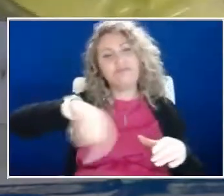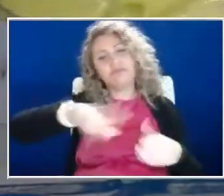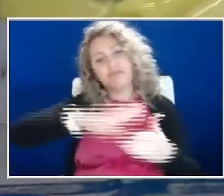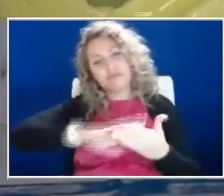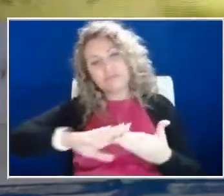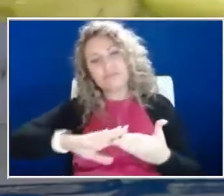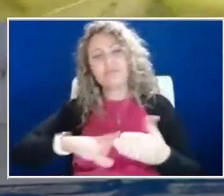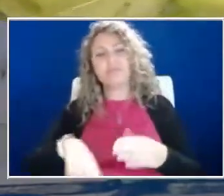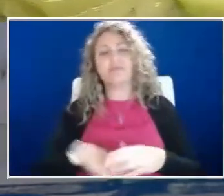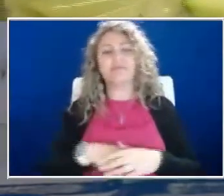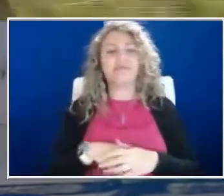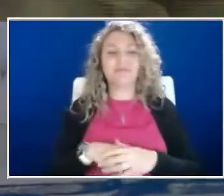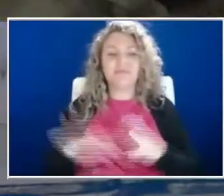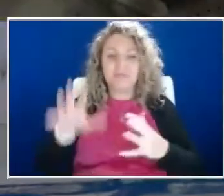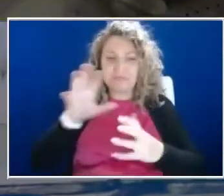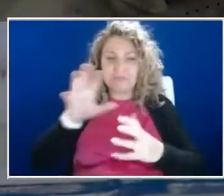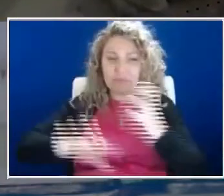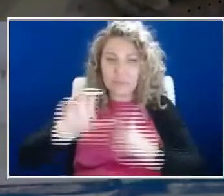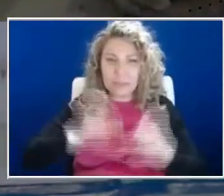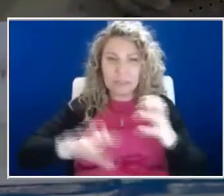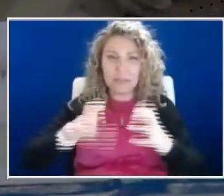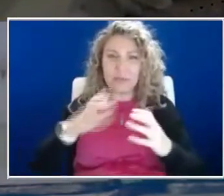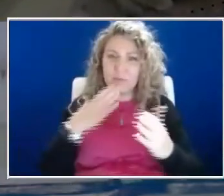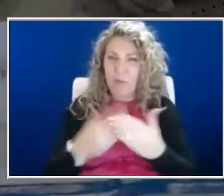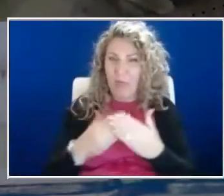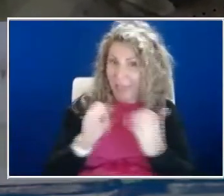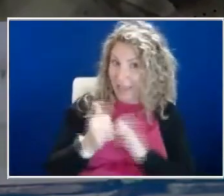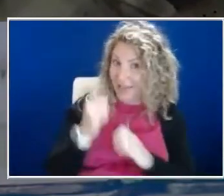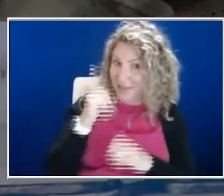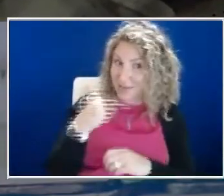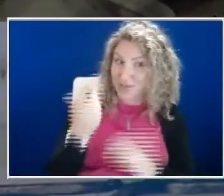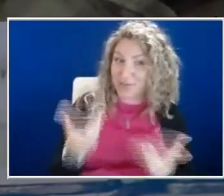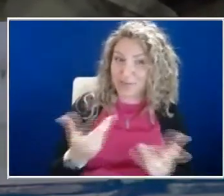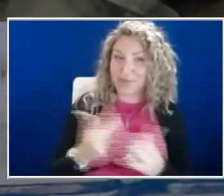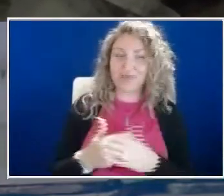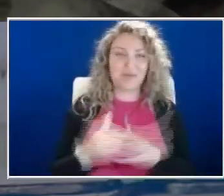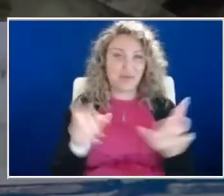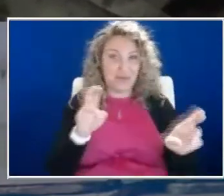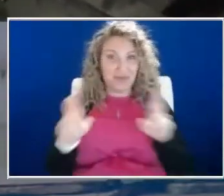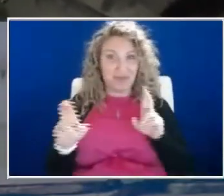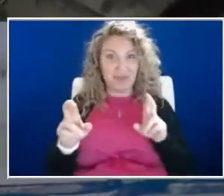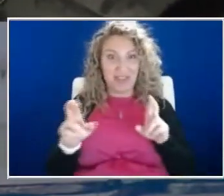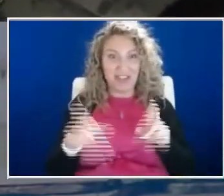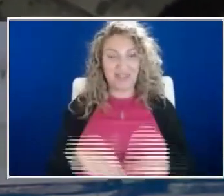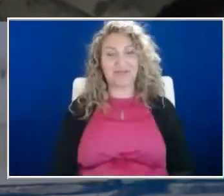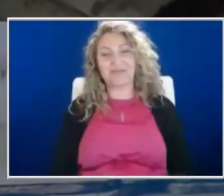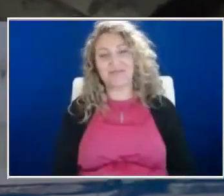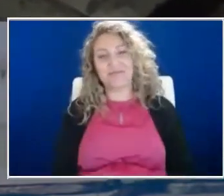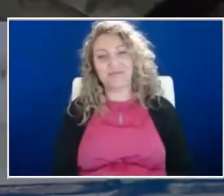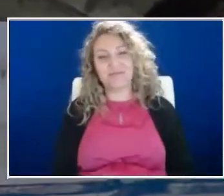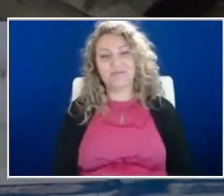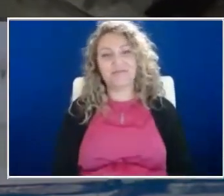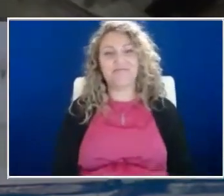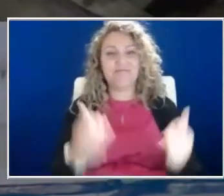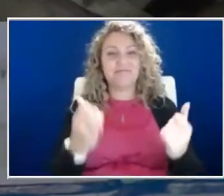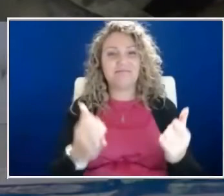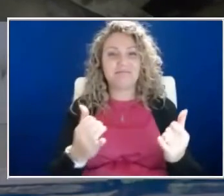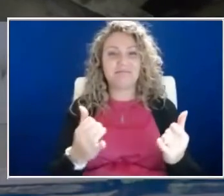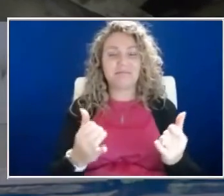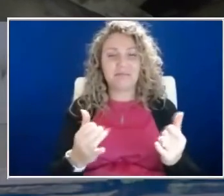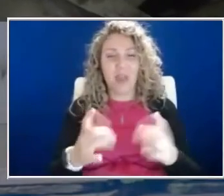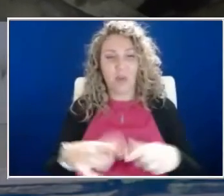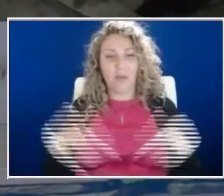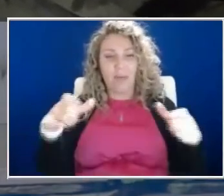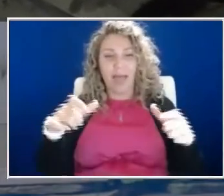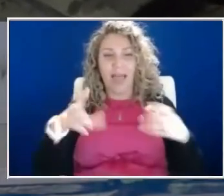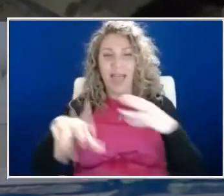Mixed in really, really well. How's that look? I think we're ready to go here. Now we're going to throw that on a plate, add some grilled